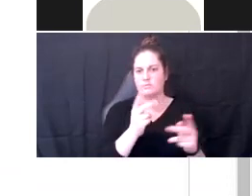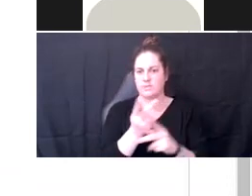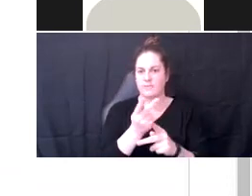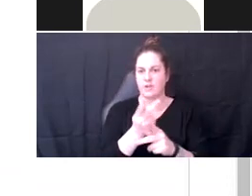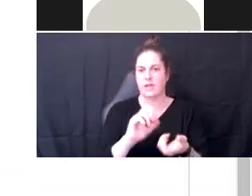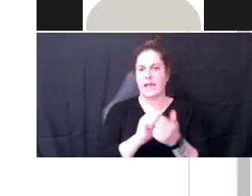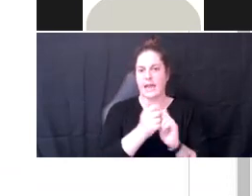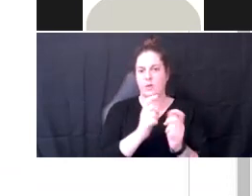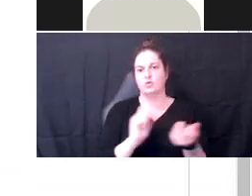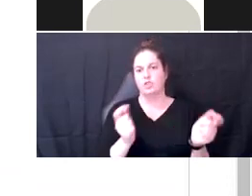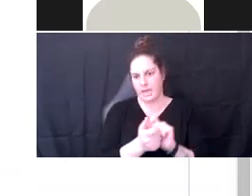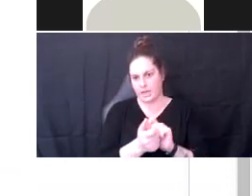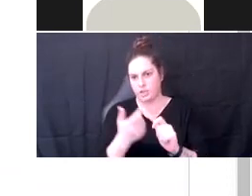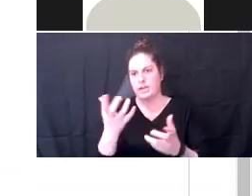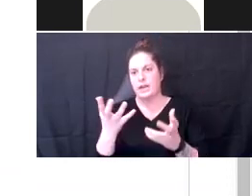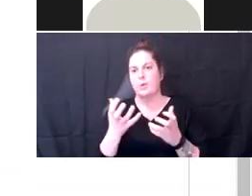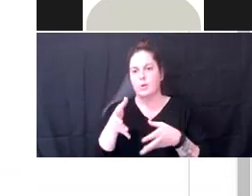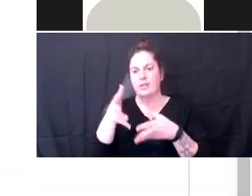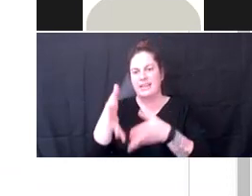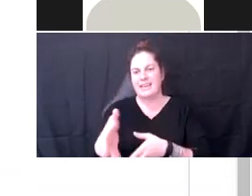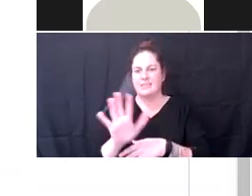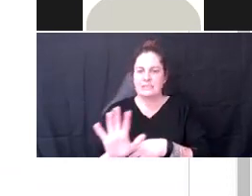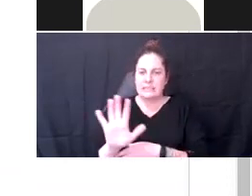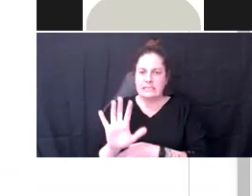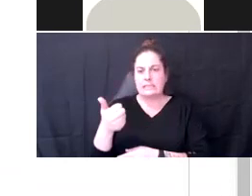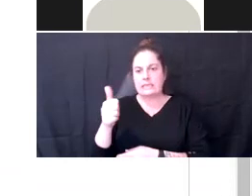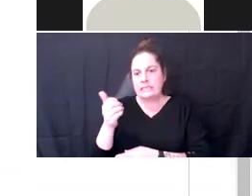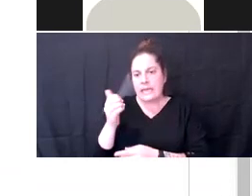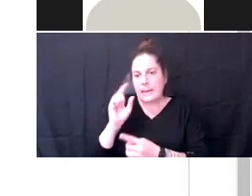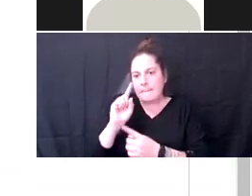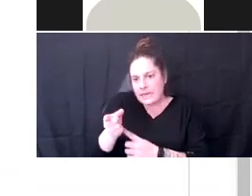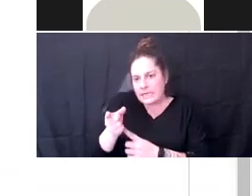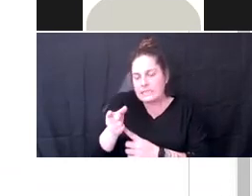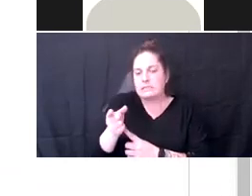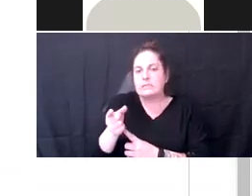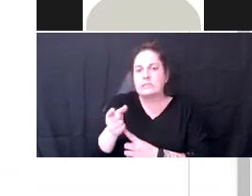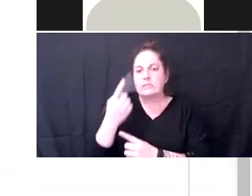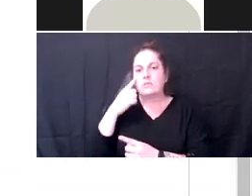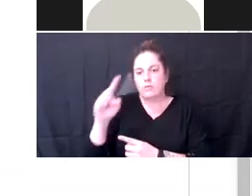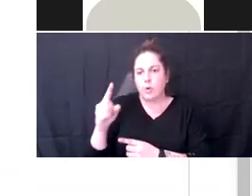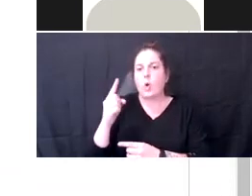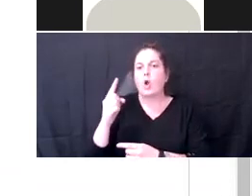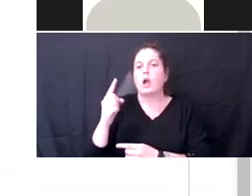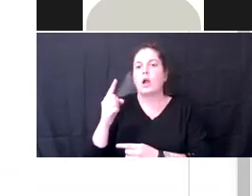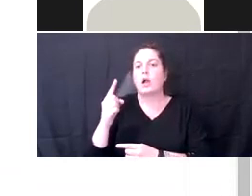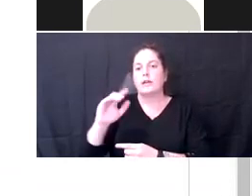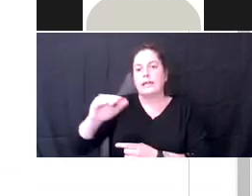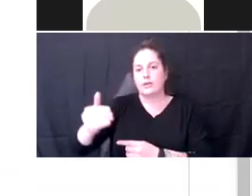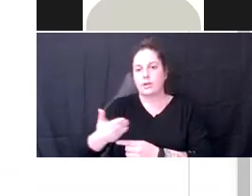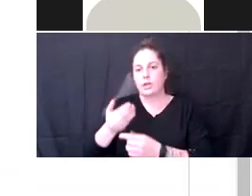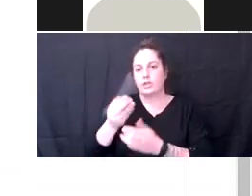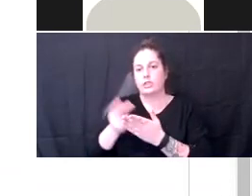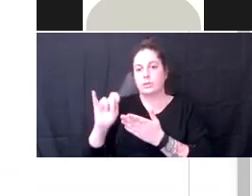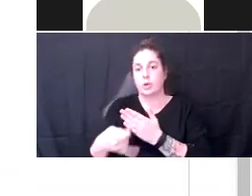try to leave about 10 minutes toward the end of class, and I'll introduce the project to you. I